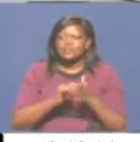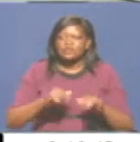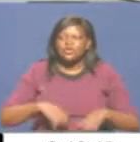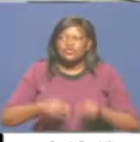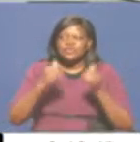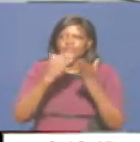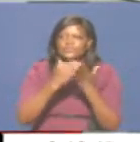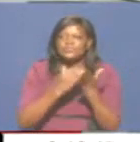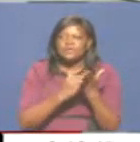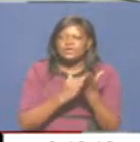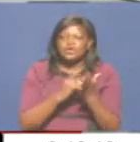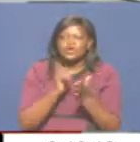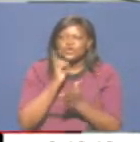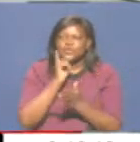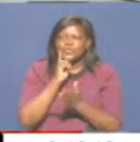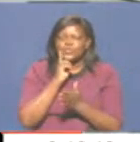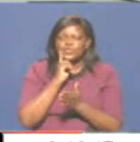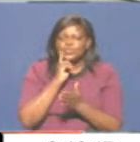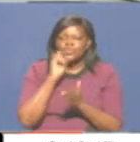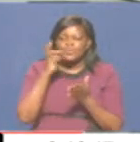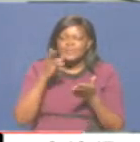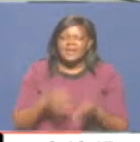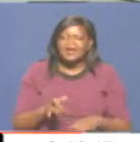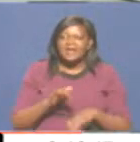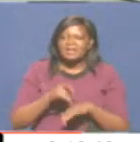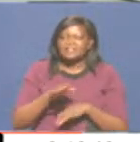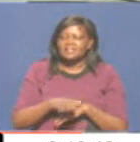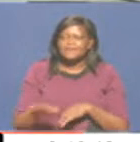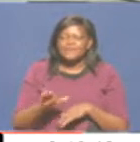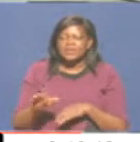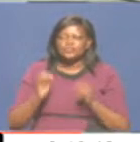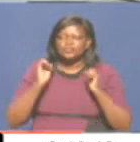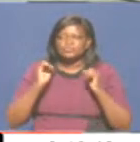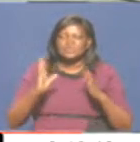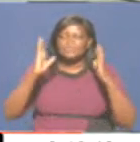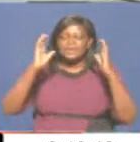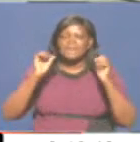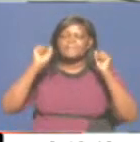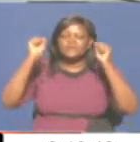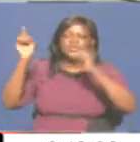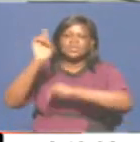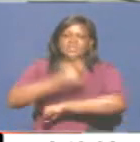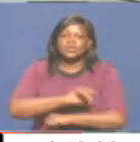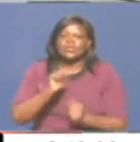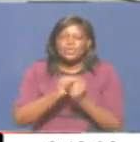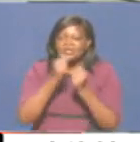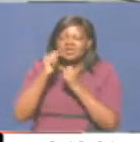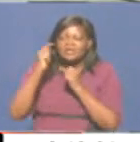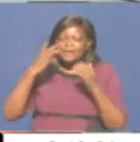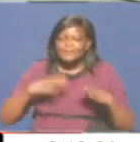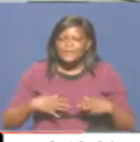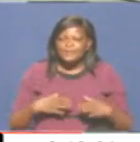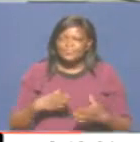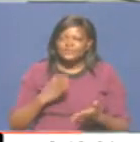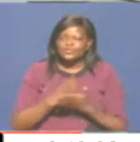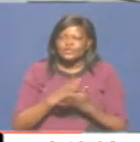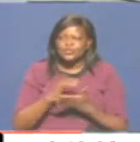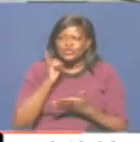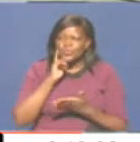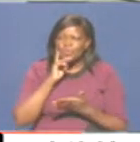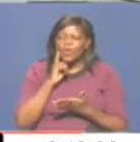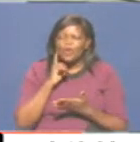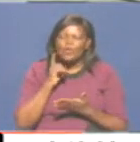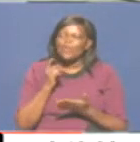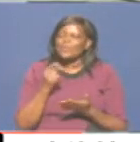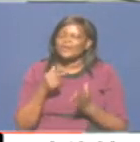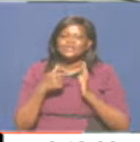programming. And tomorrow we'll be here early in the morning to celebrate Mashujaa Day with the rest of Kenya. And of course, tomorrow we're going to cover those